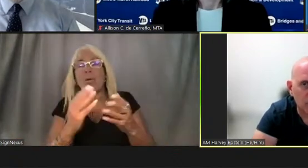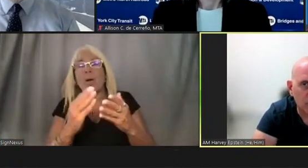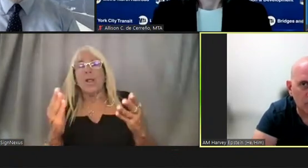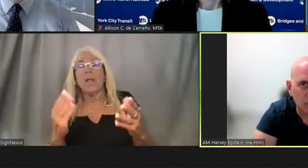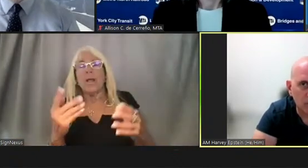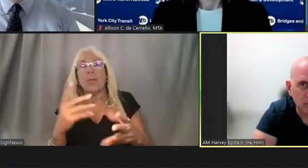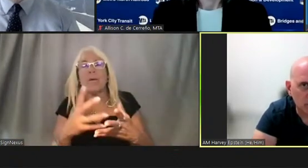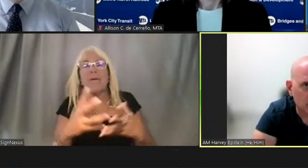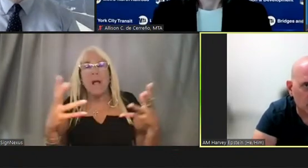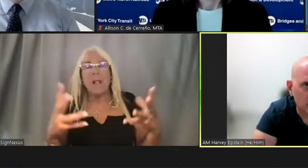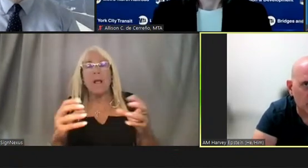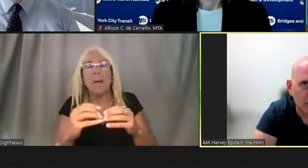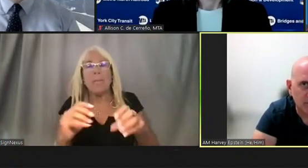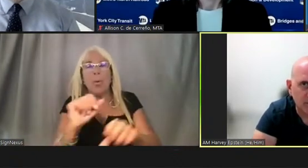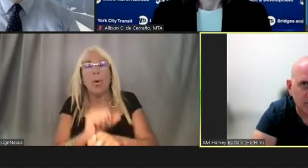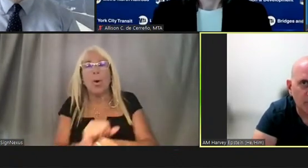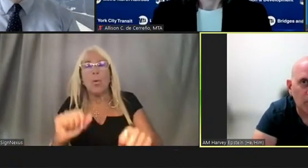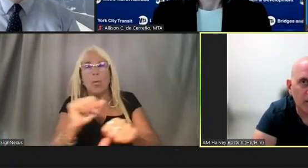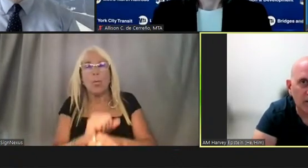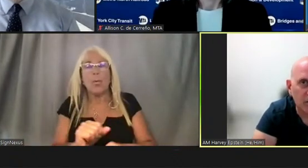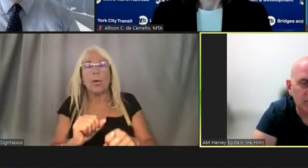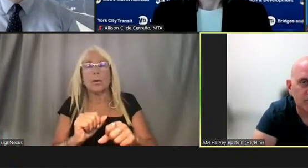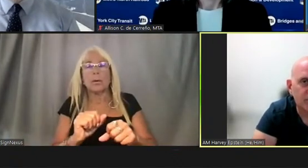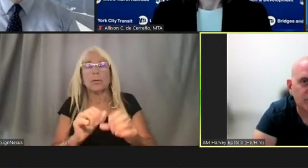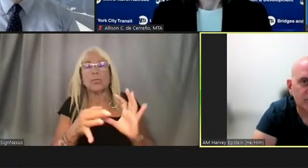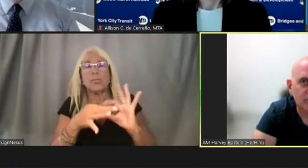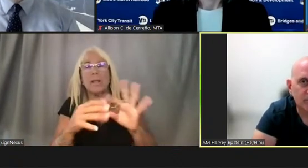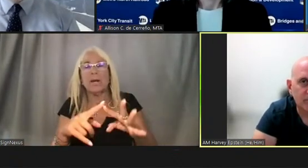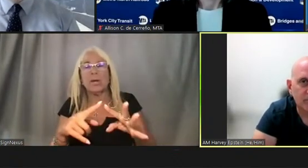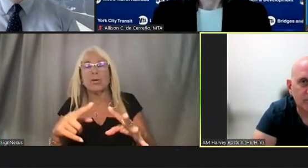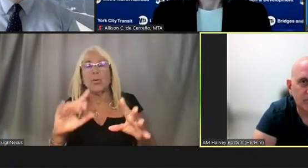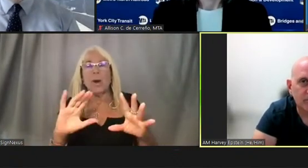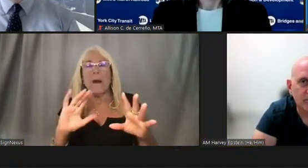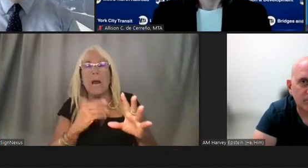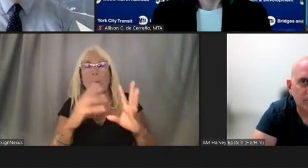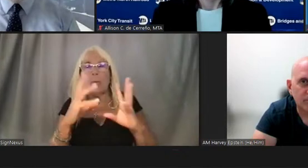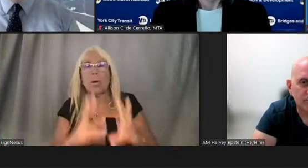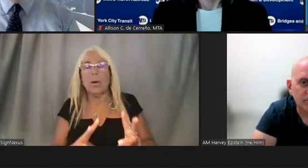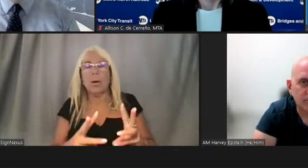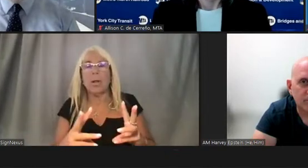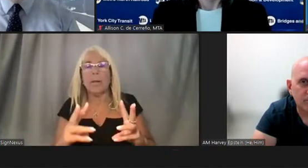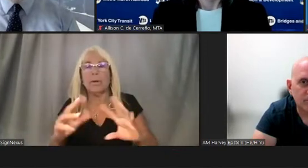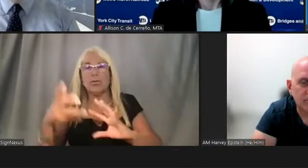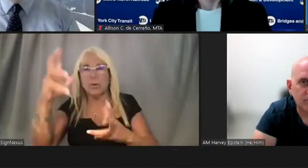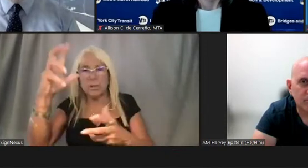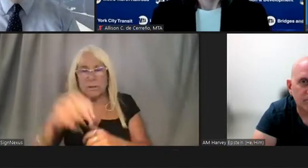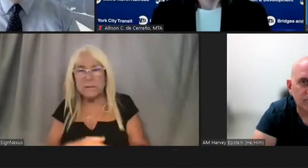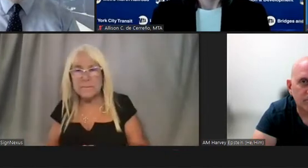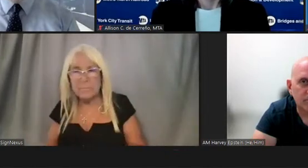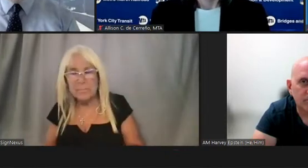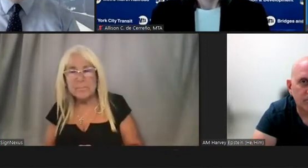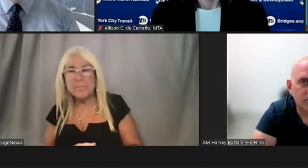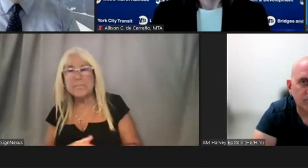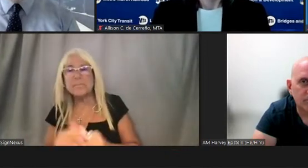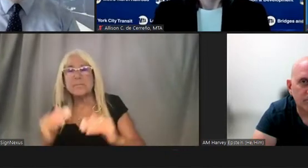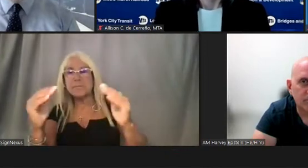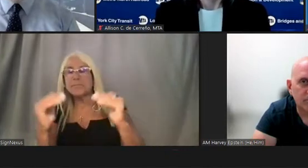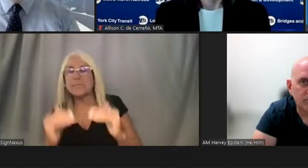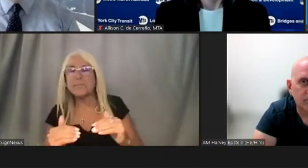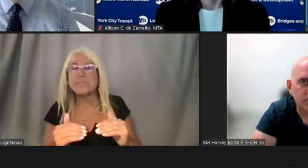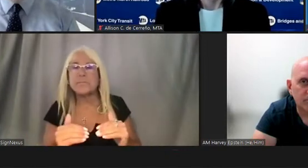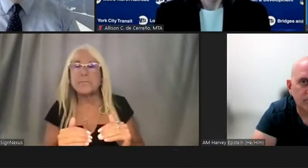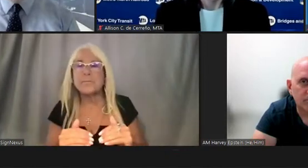a lot more to do to deal with our climate crisis thank you thank you our next speaker